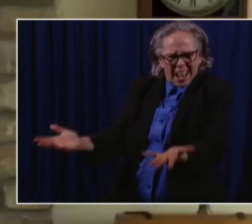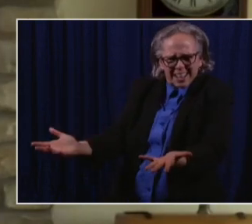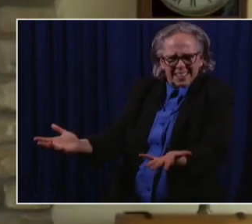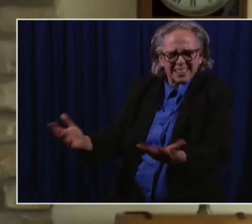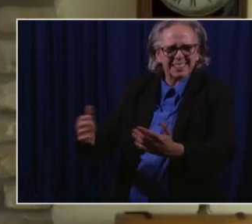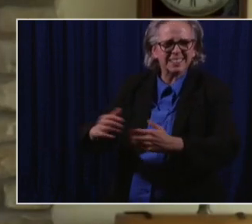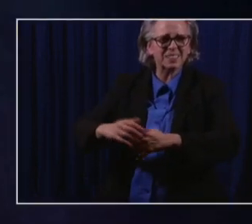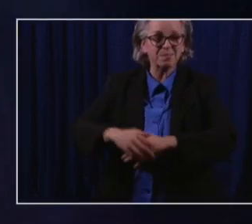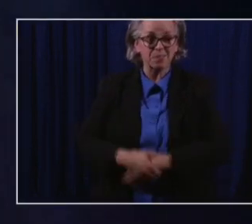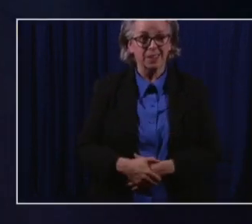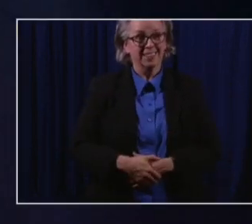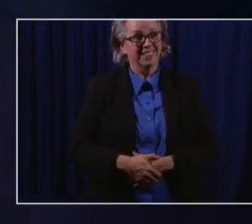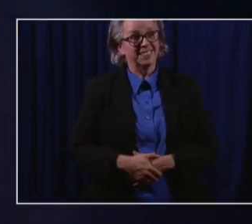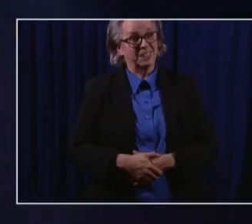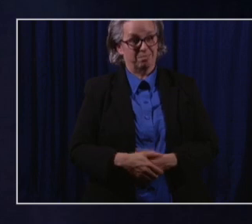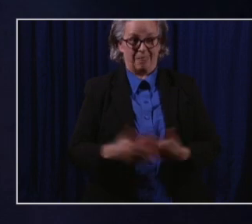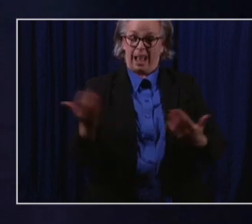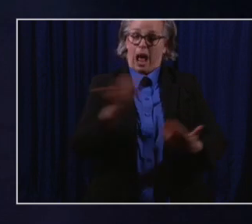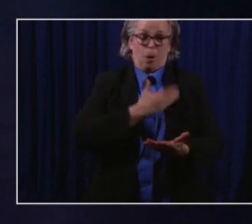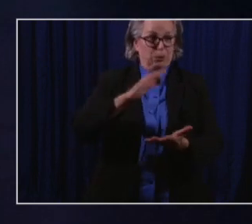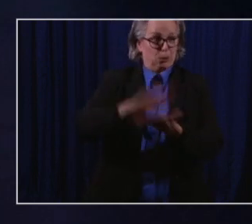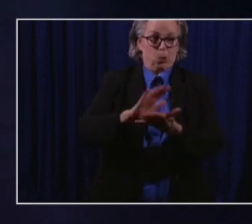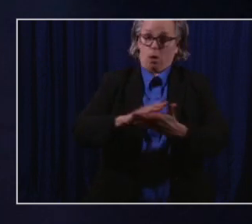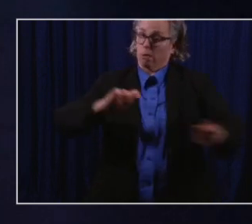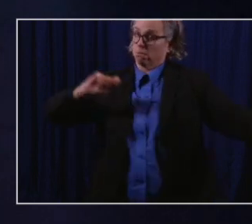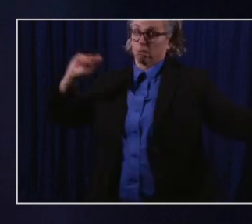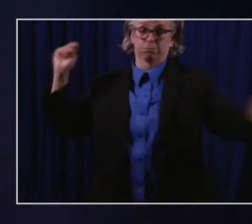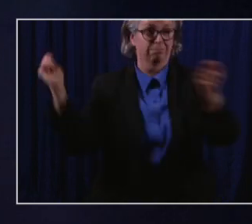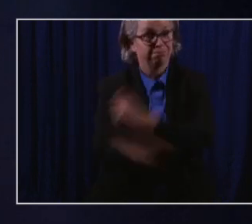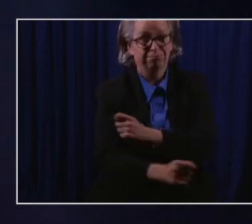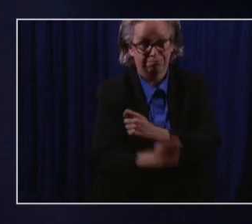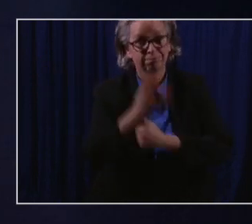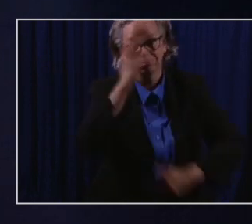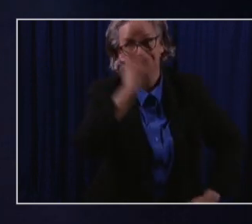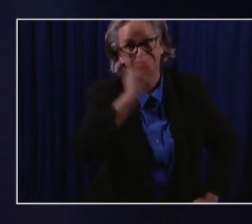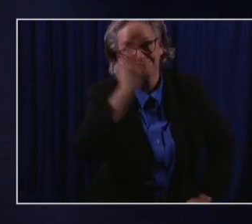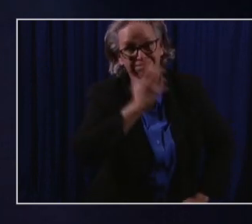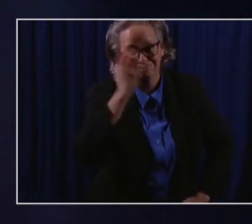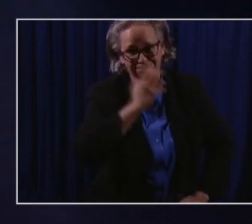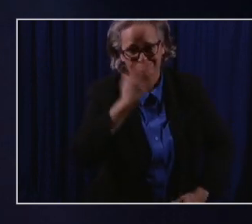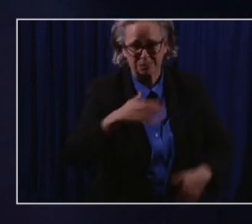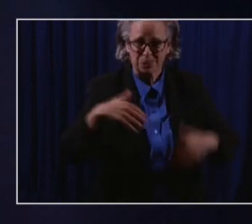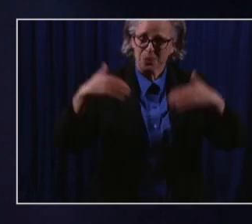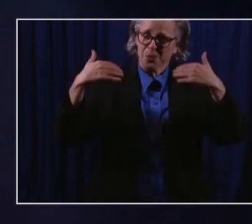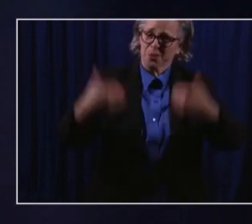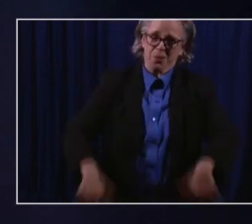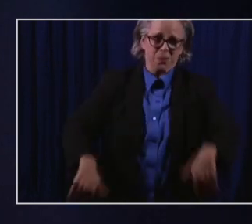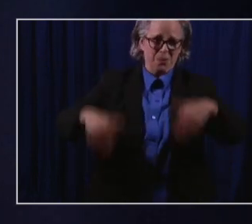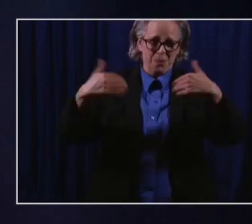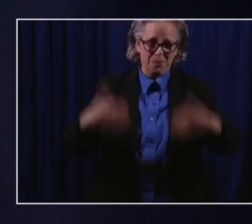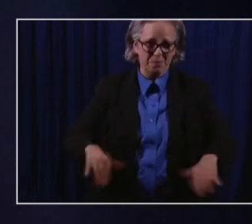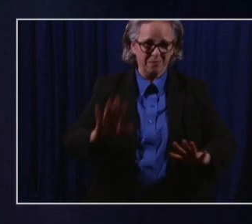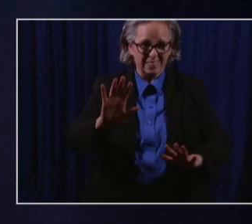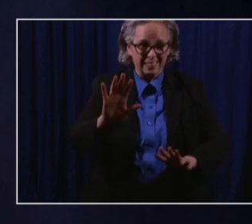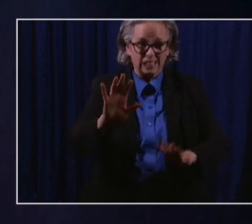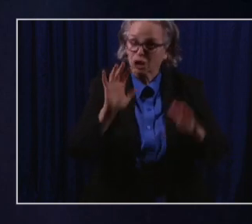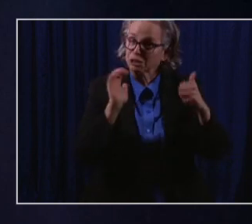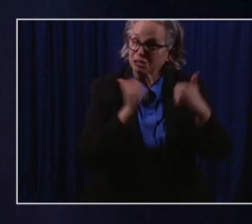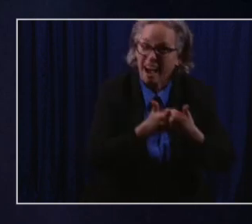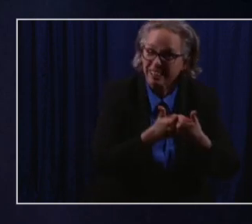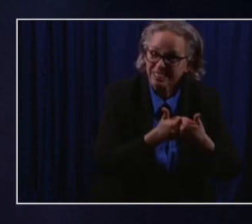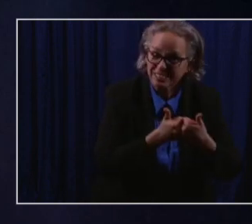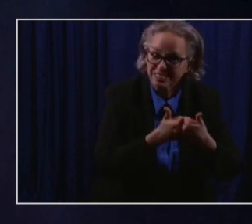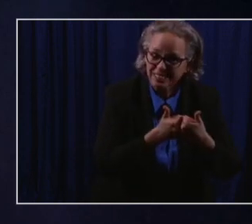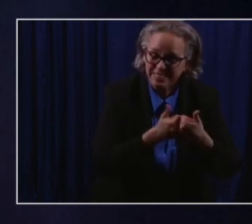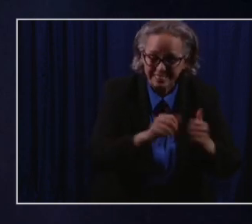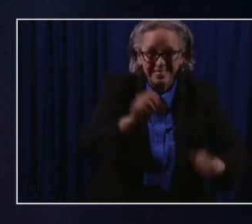So our school has changed quite drastically over the last 7 months, and it's been a challenge for all of